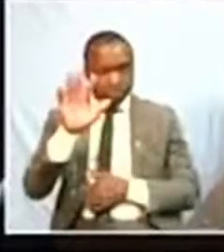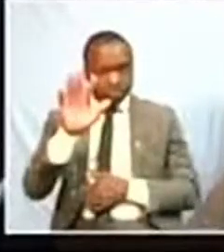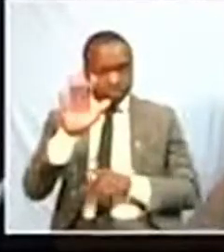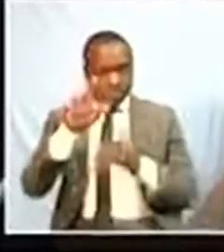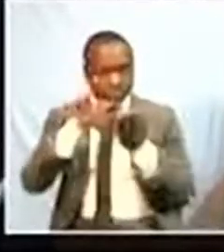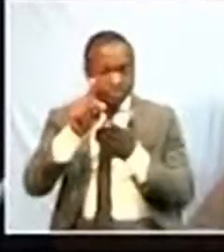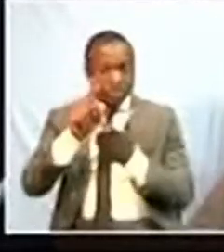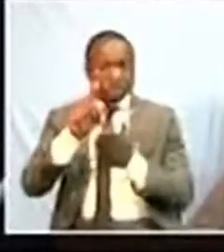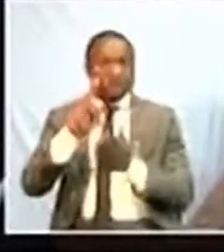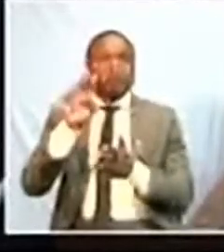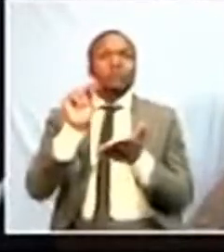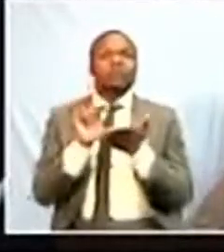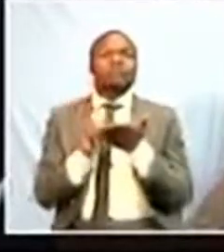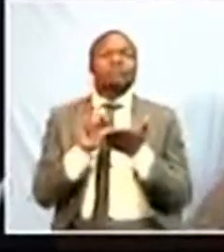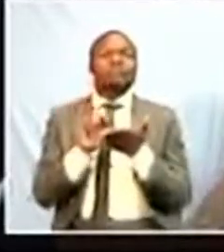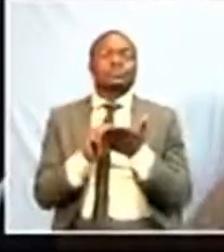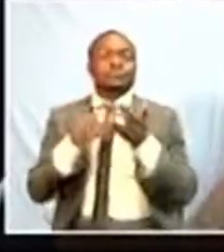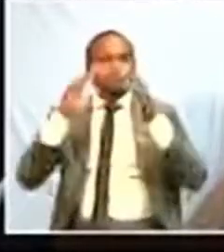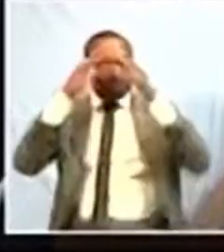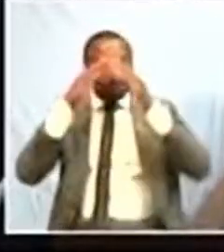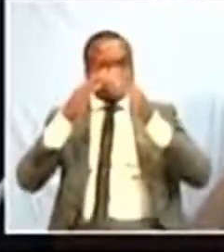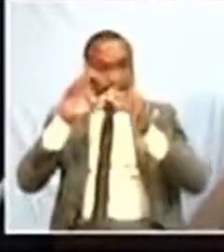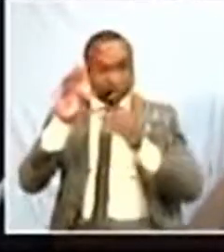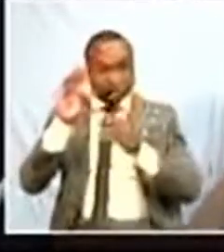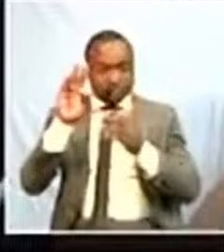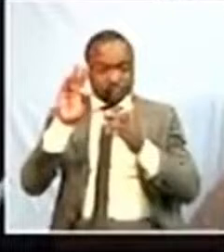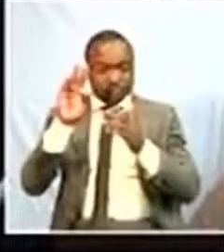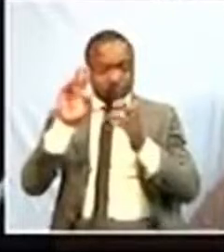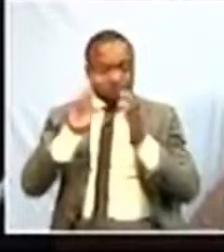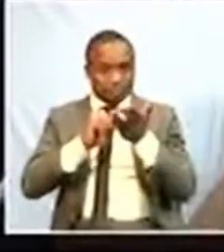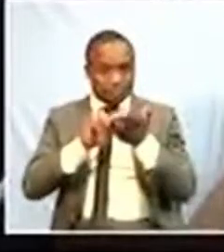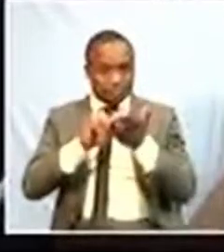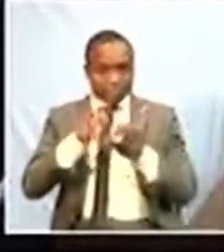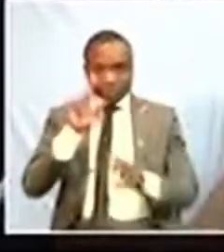in November, 7th November